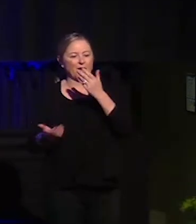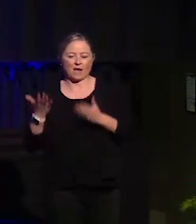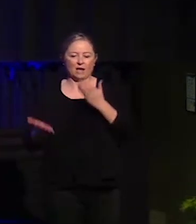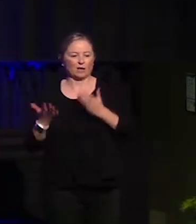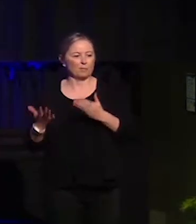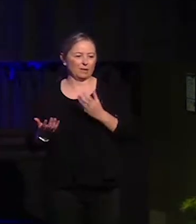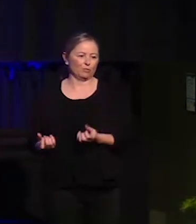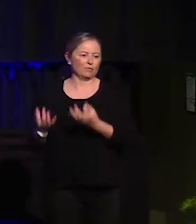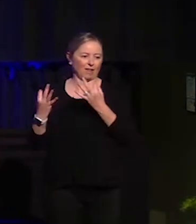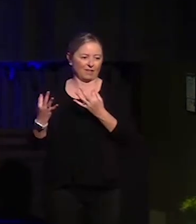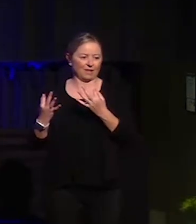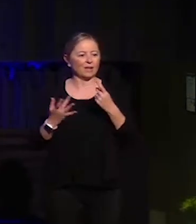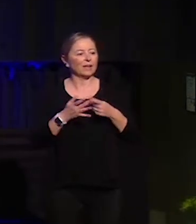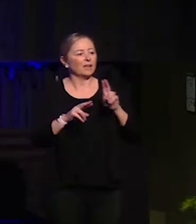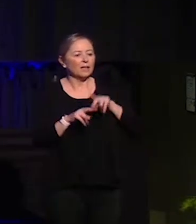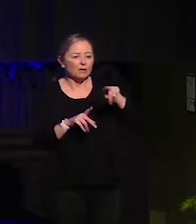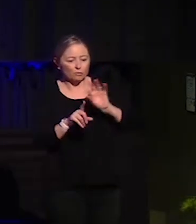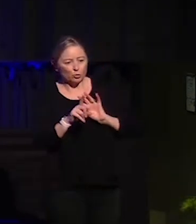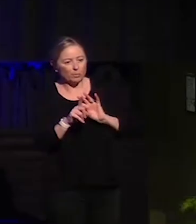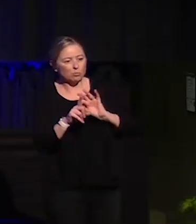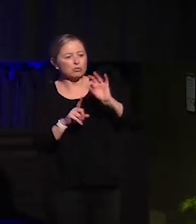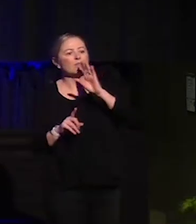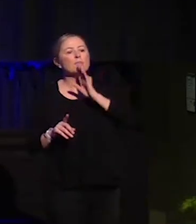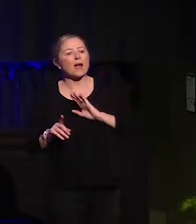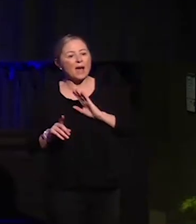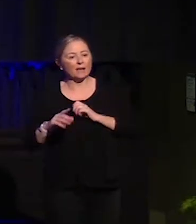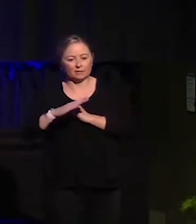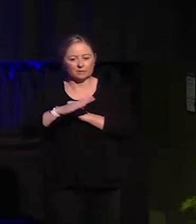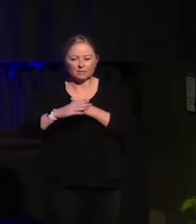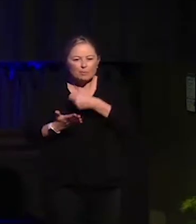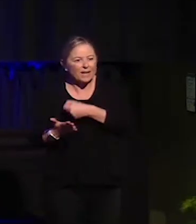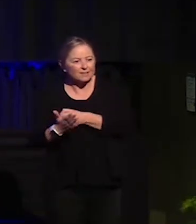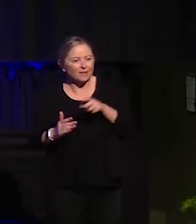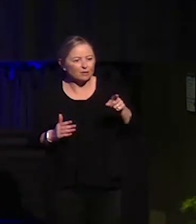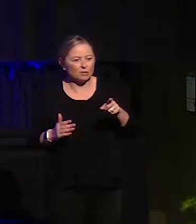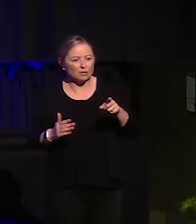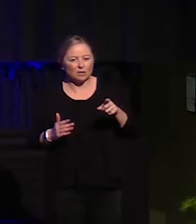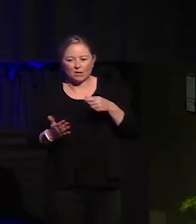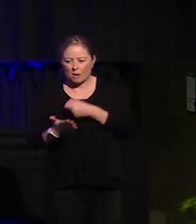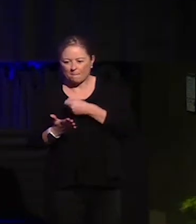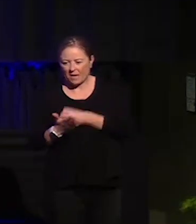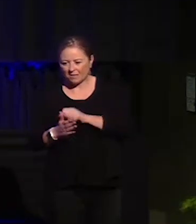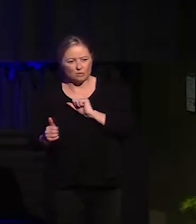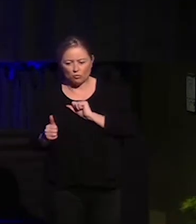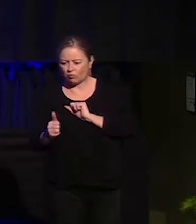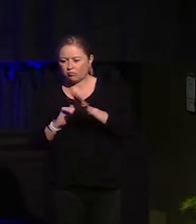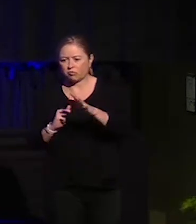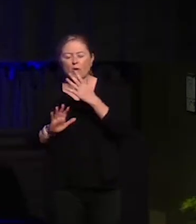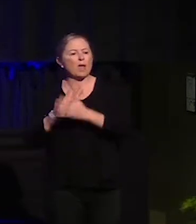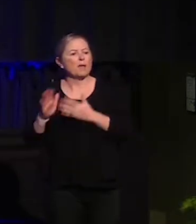at all. The better you get at vanilla, the more value your vanilla generates. That's too many